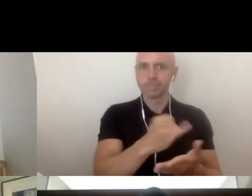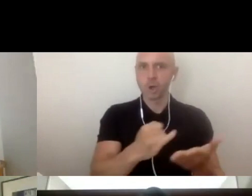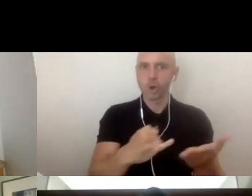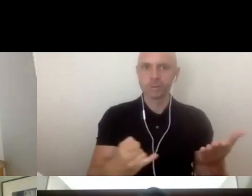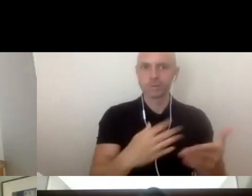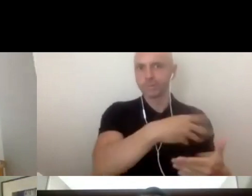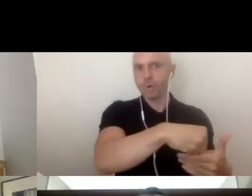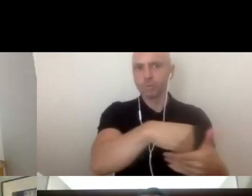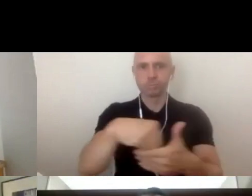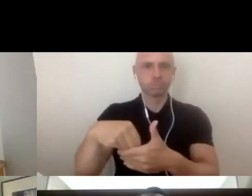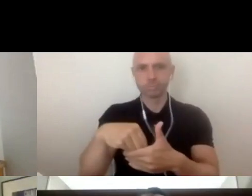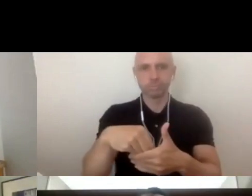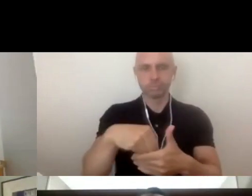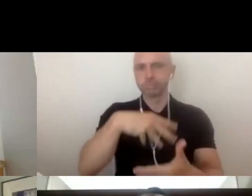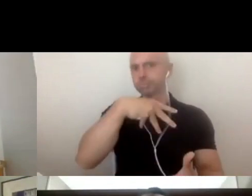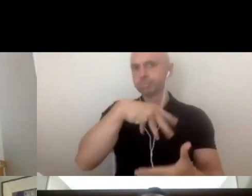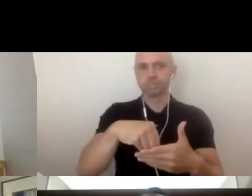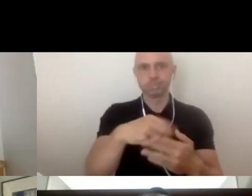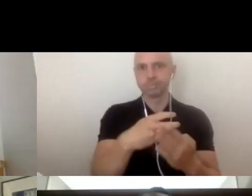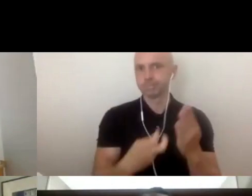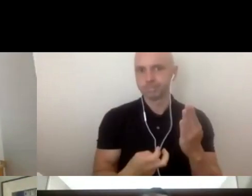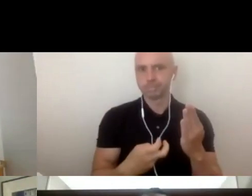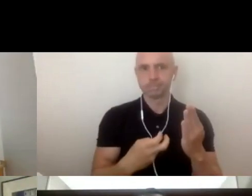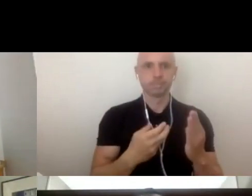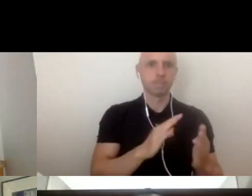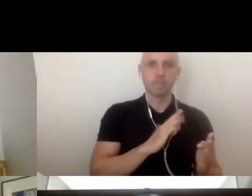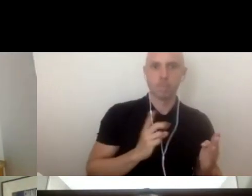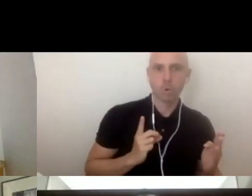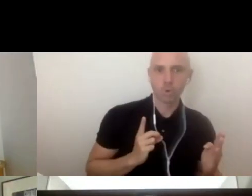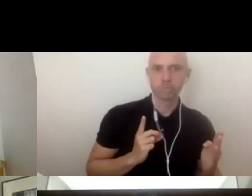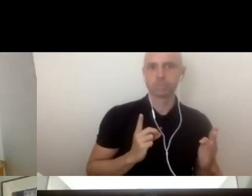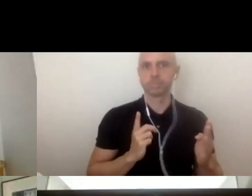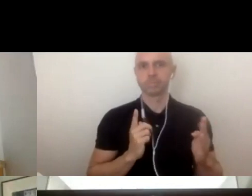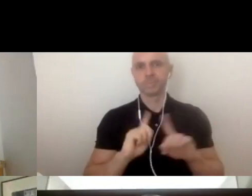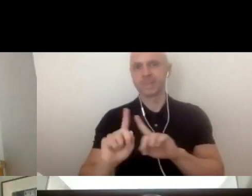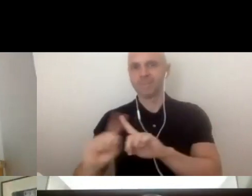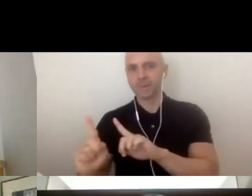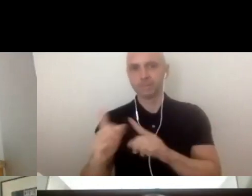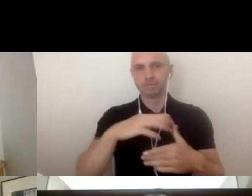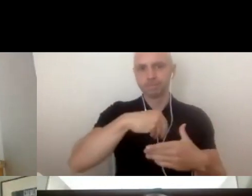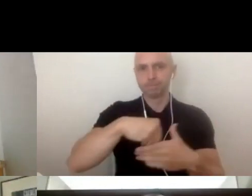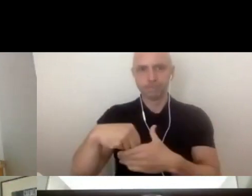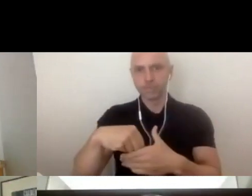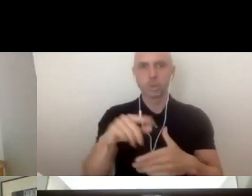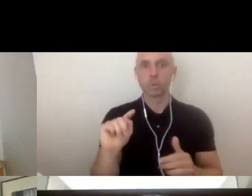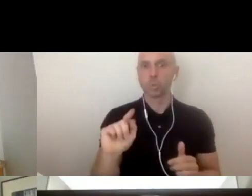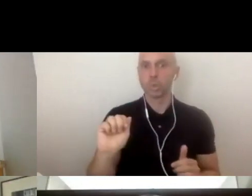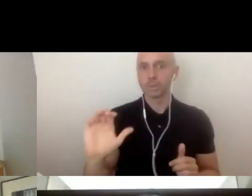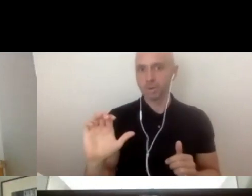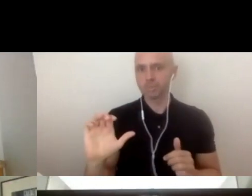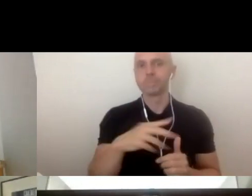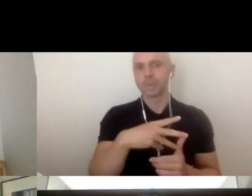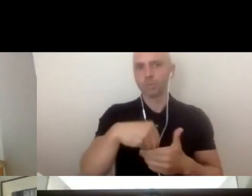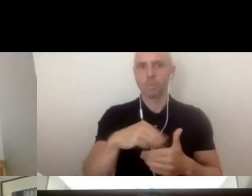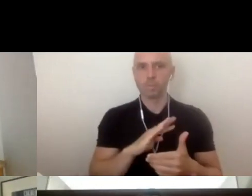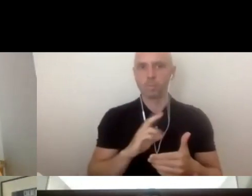and committees across the city, including the board of Toronto Arts Council. She is the founder of the